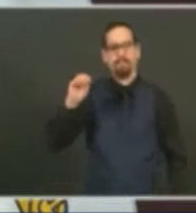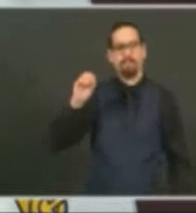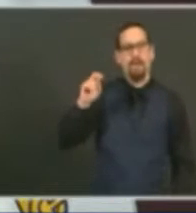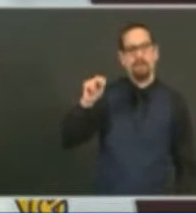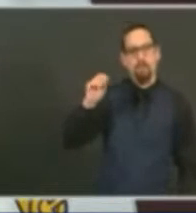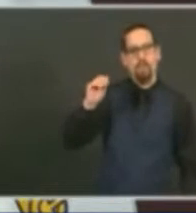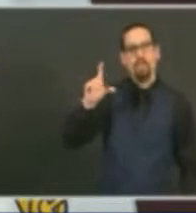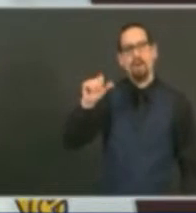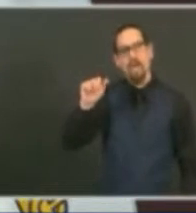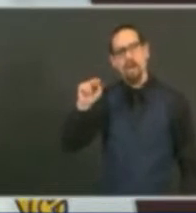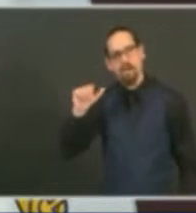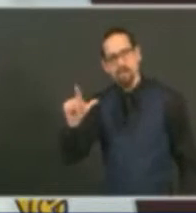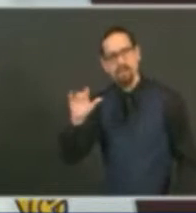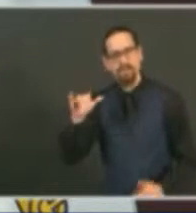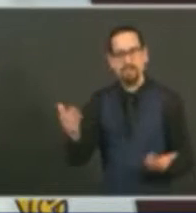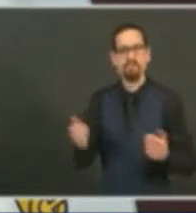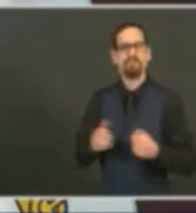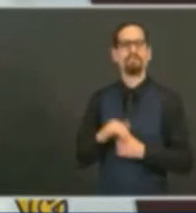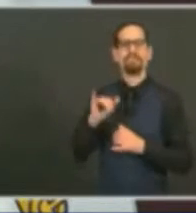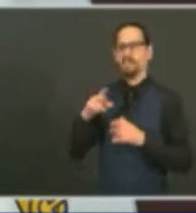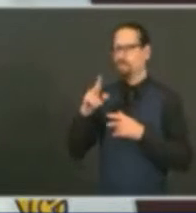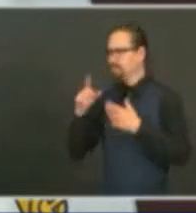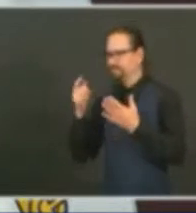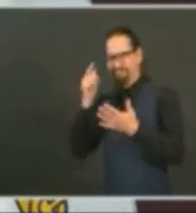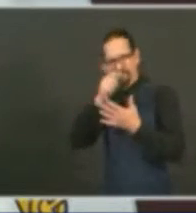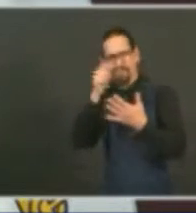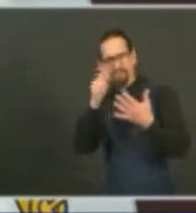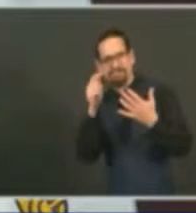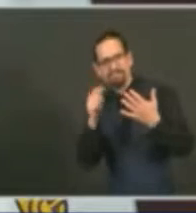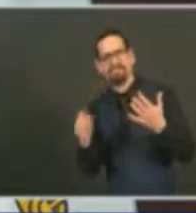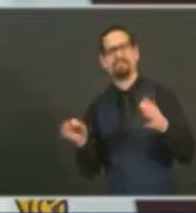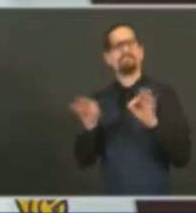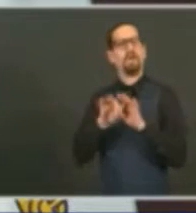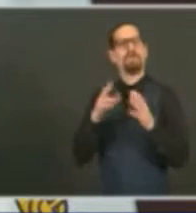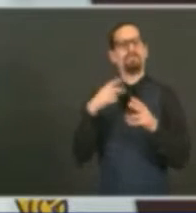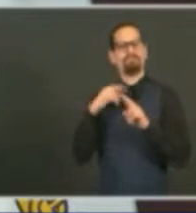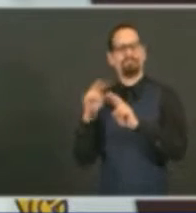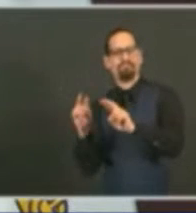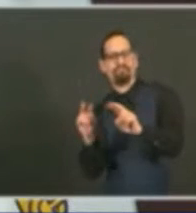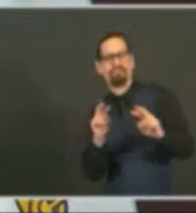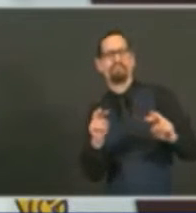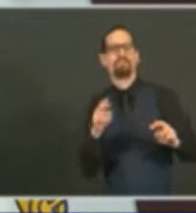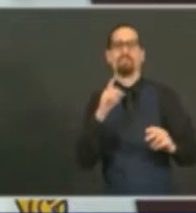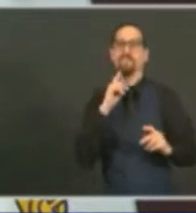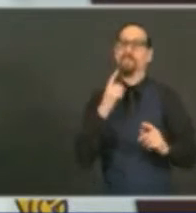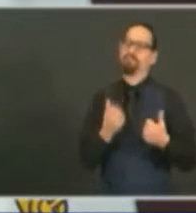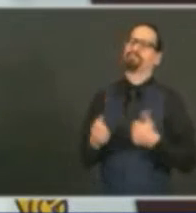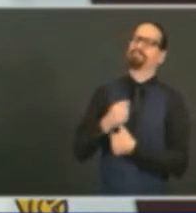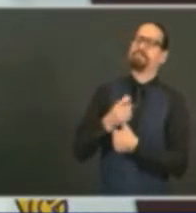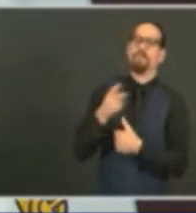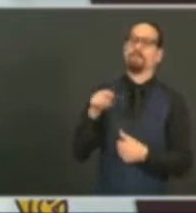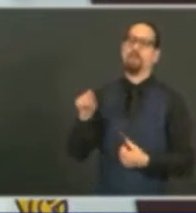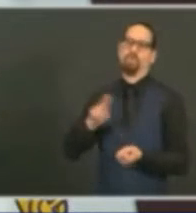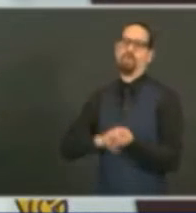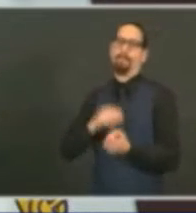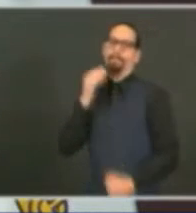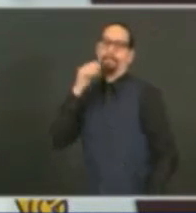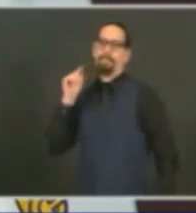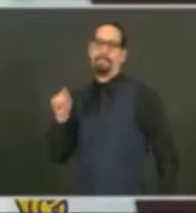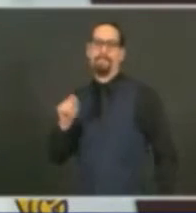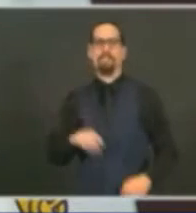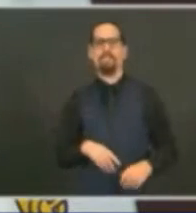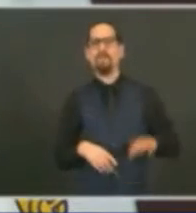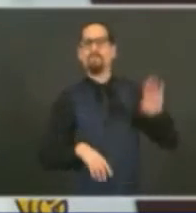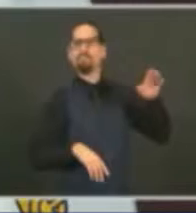we are looking to really prioritize our congregate setting populations to use. Doctor, are there concerns